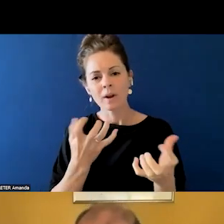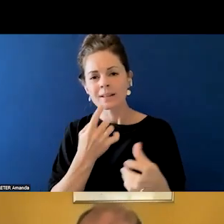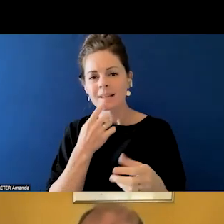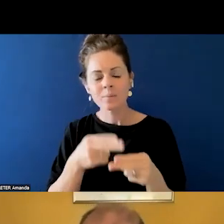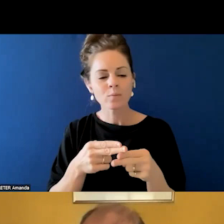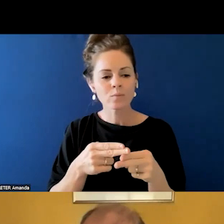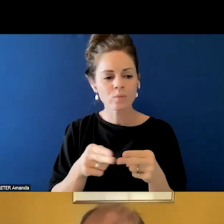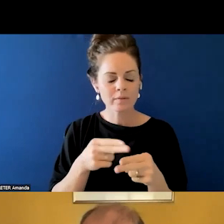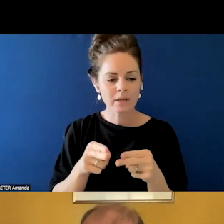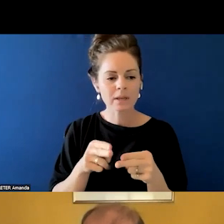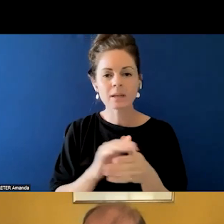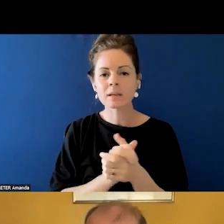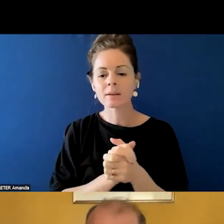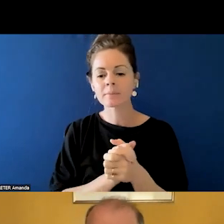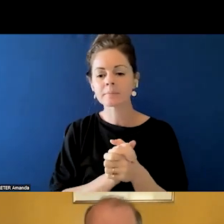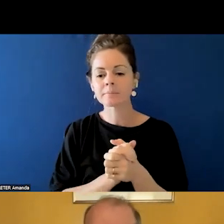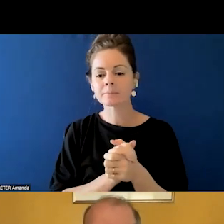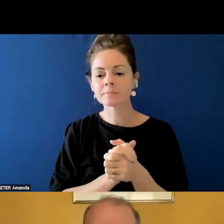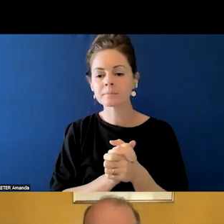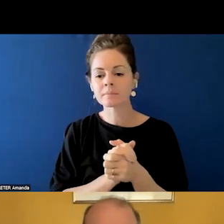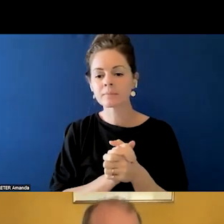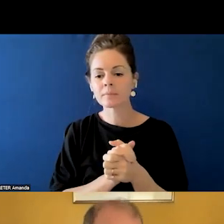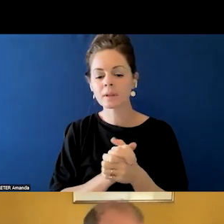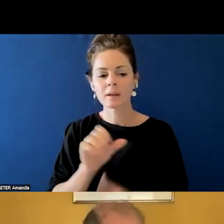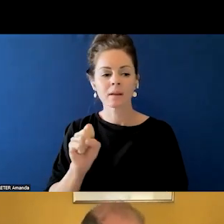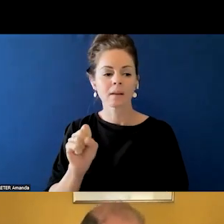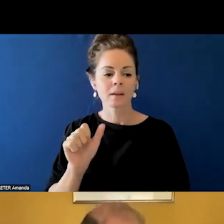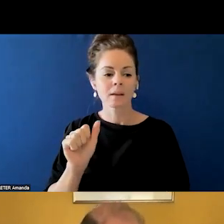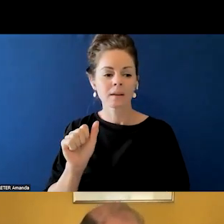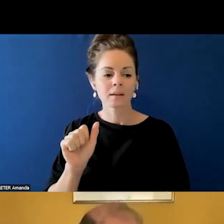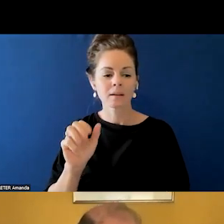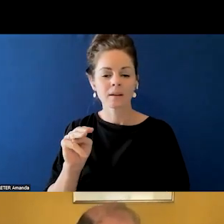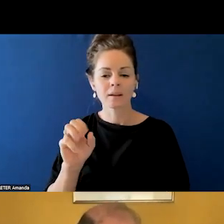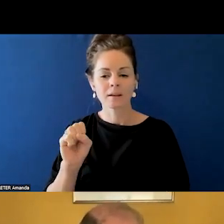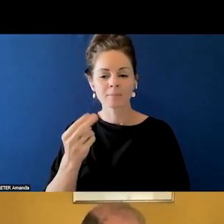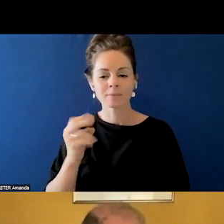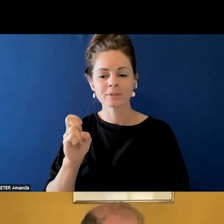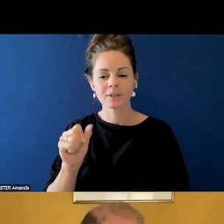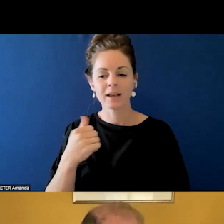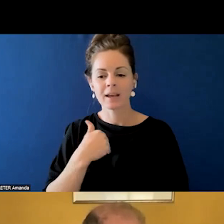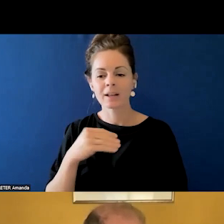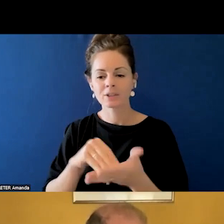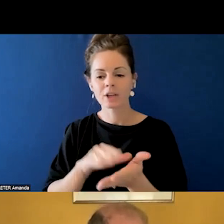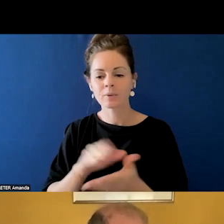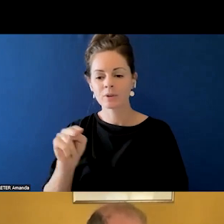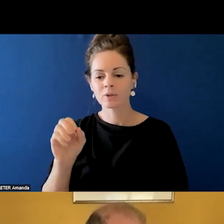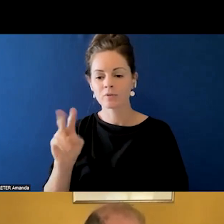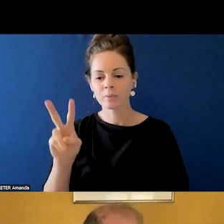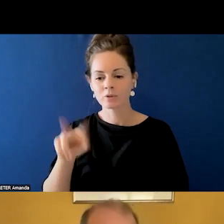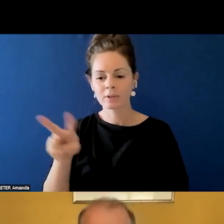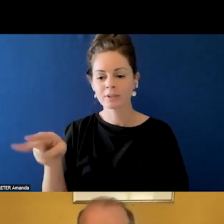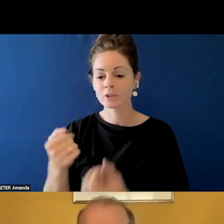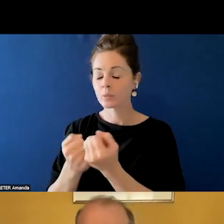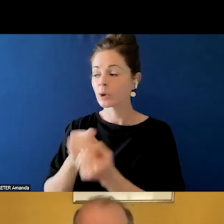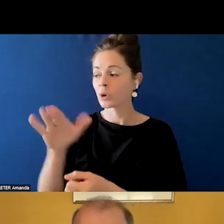briefly that that SAMHSA put out a nice document on November 27th, supporting your mental